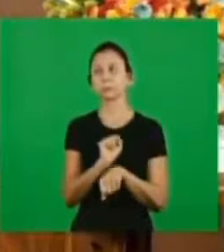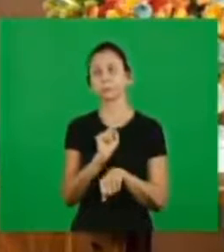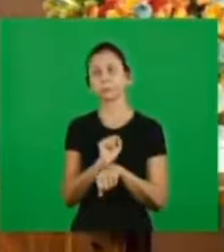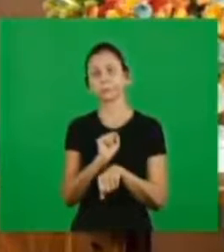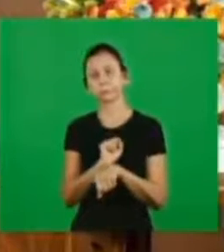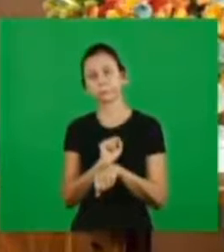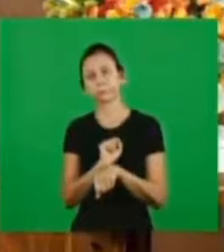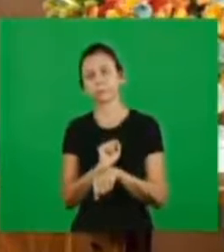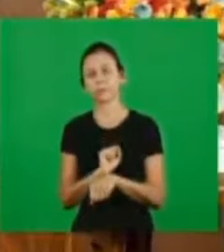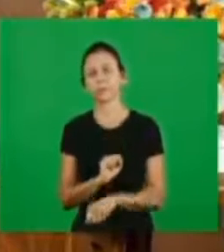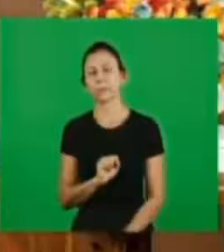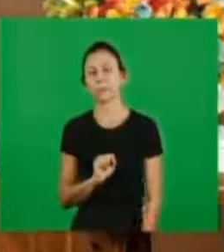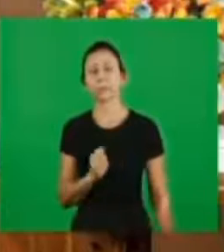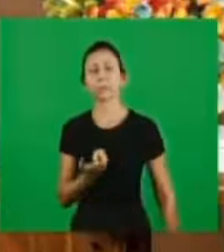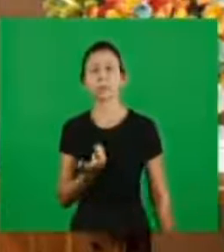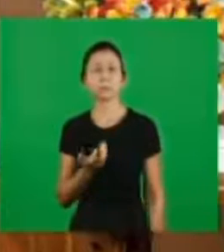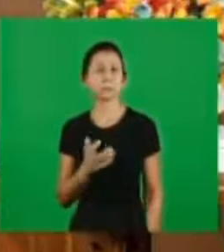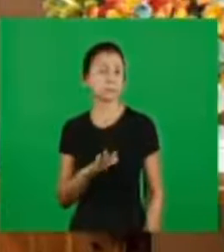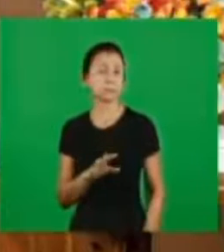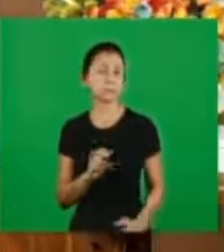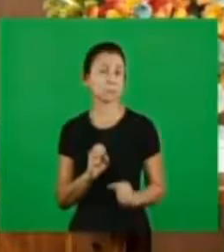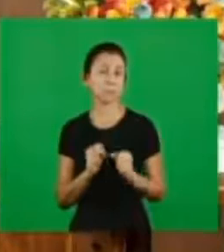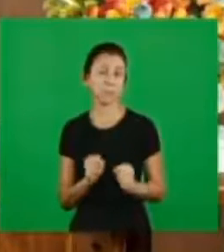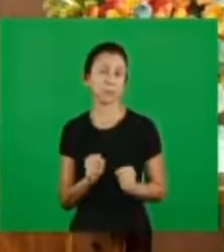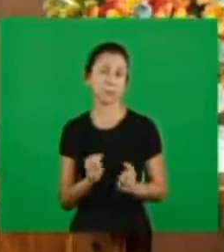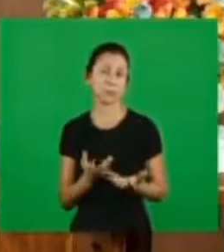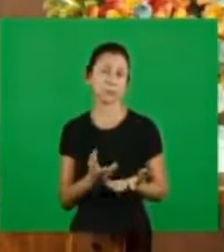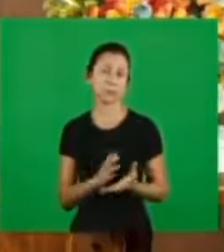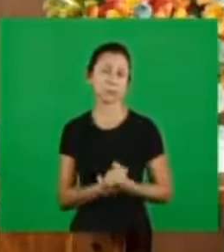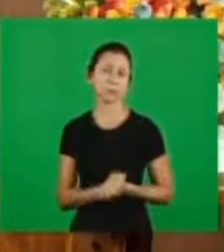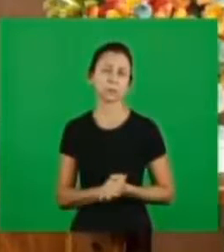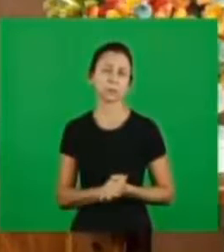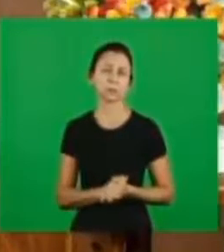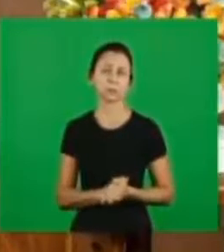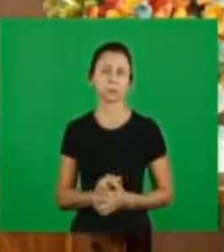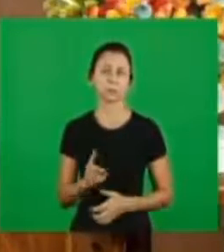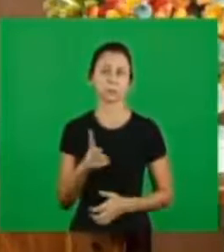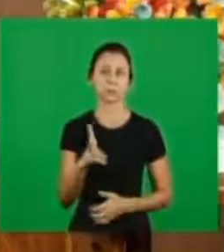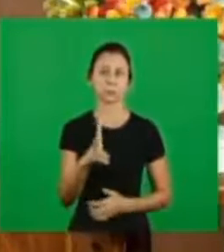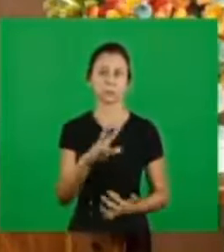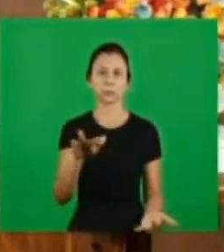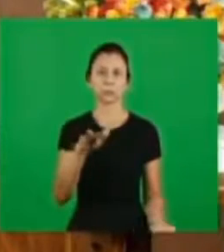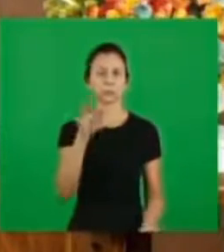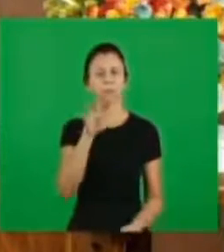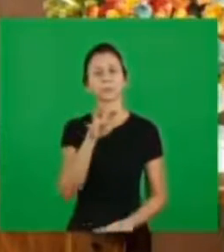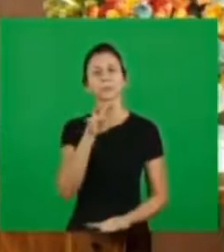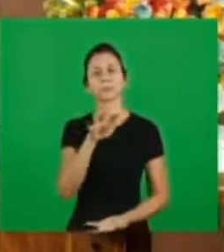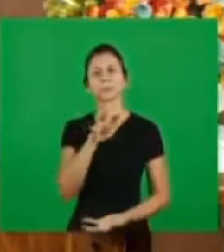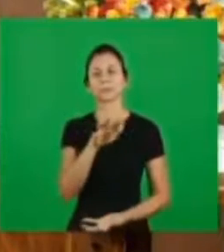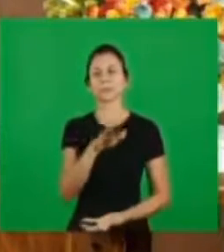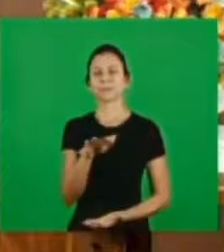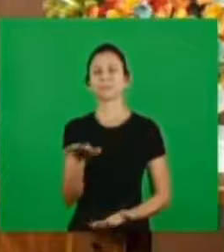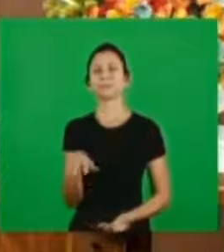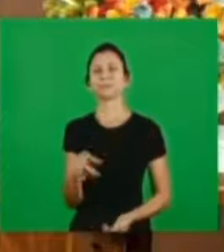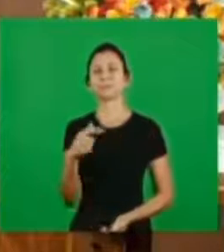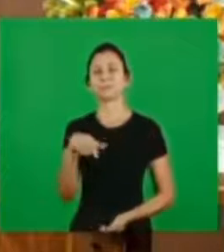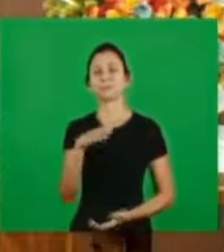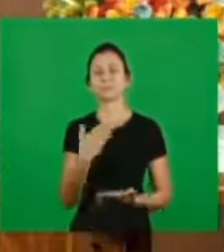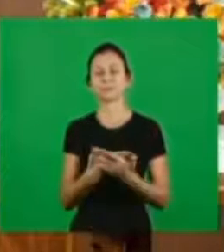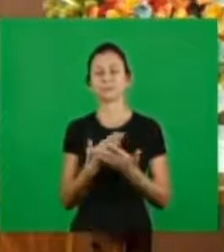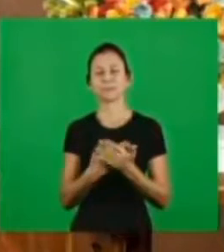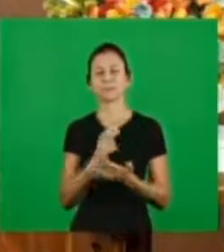wait on the screen. And those that don't want, they can keep connected with us, so we